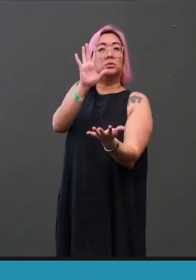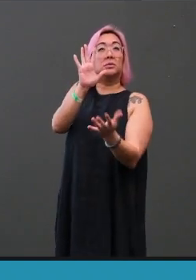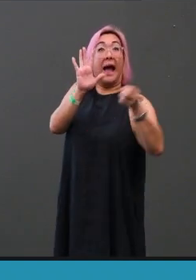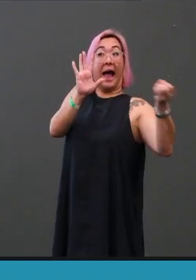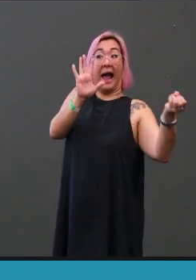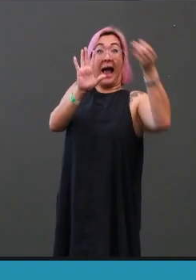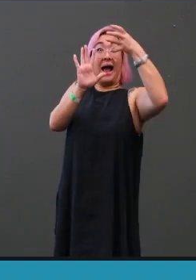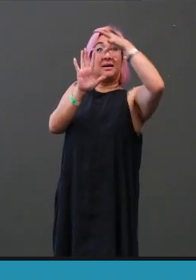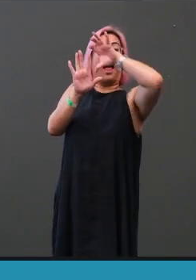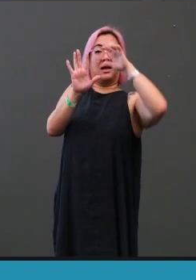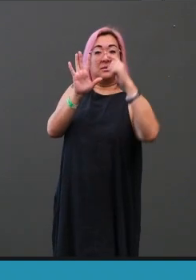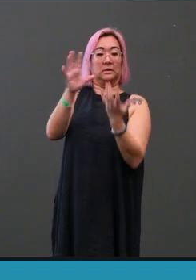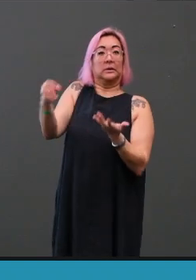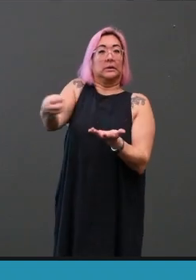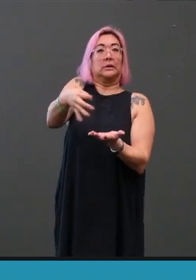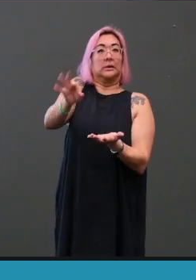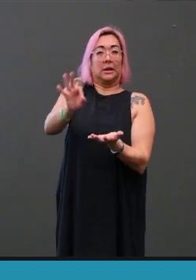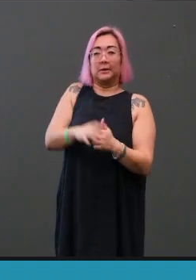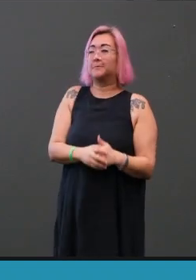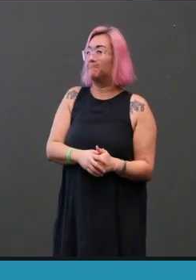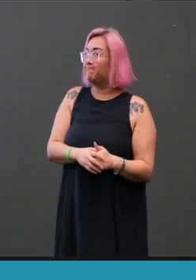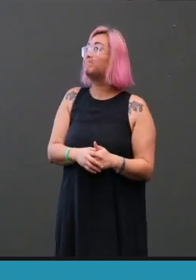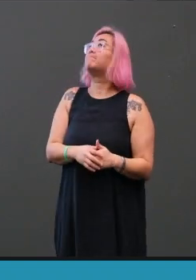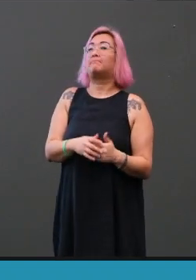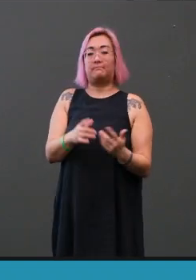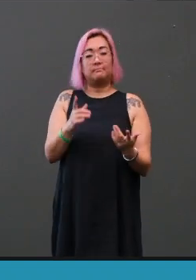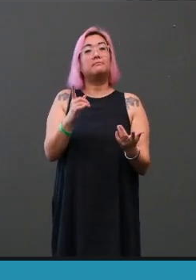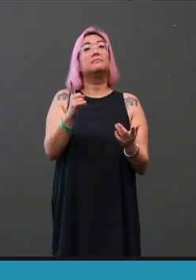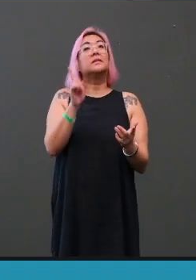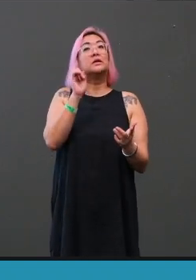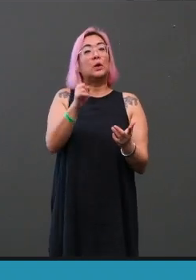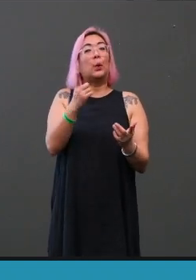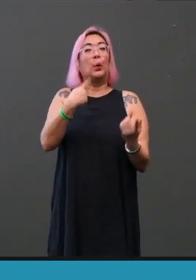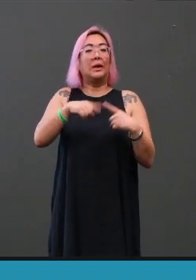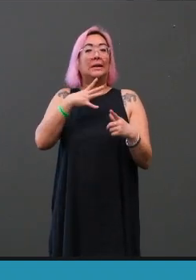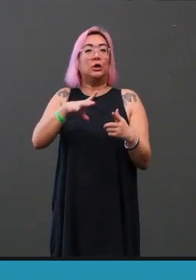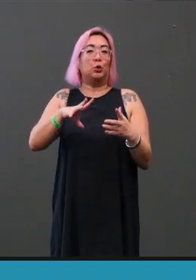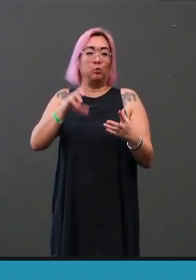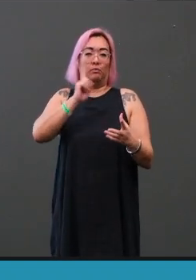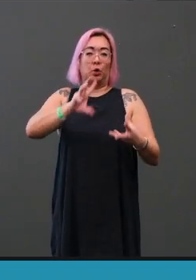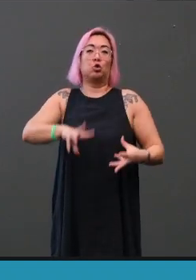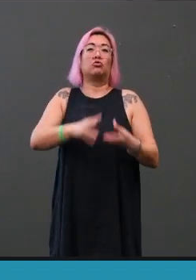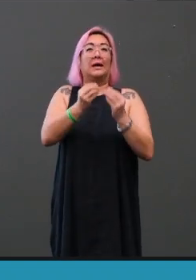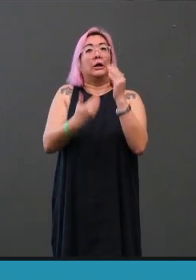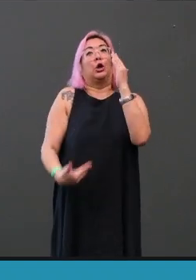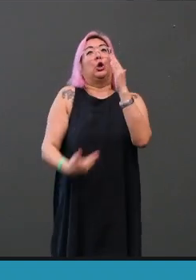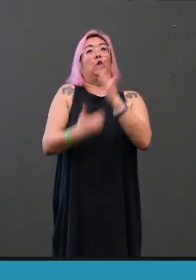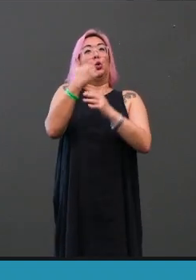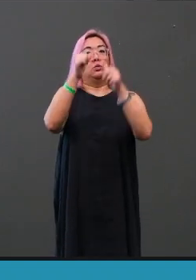actually draw the character sprite in the scene into a new sprite, and then use that as part of the reflection instead.